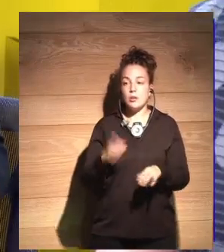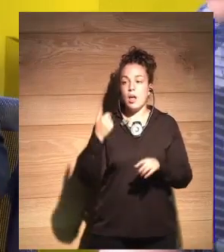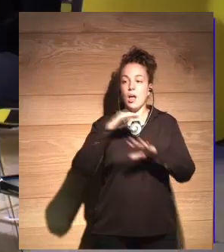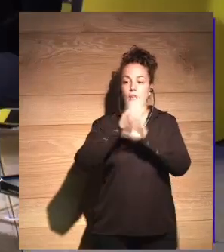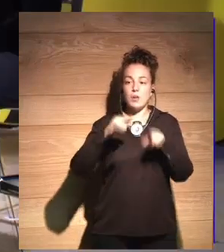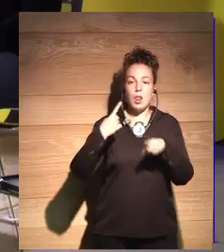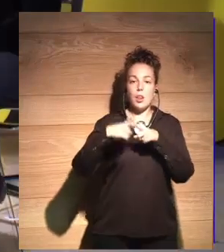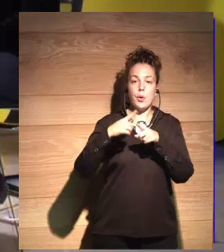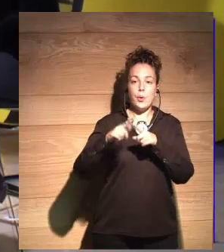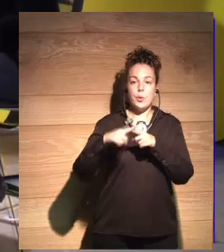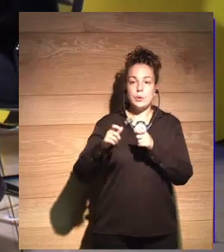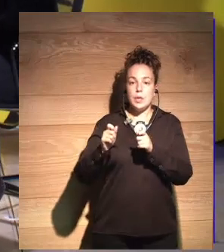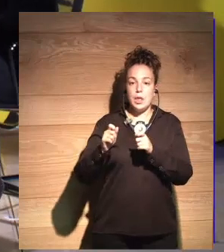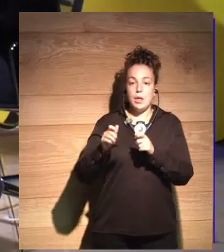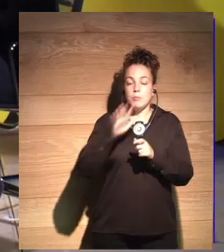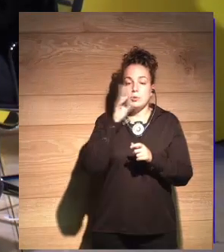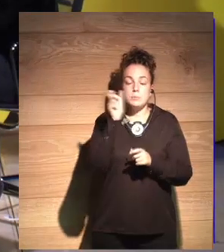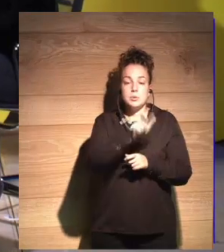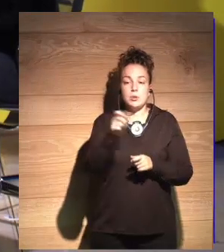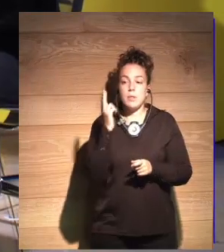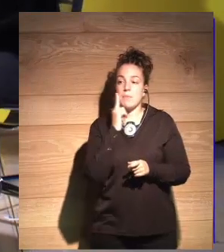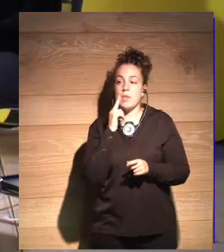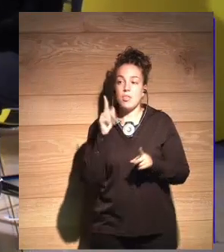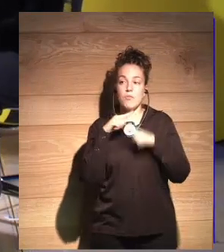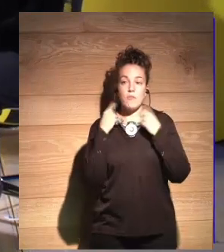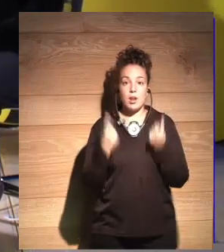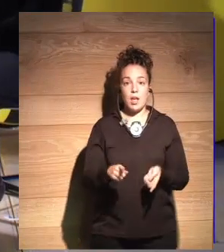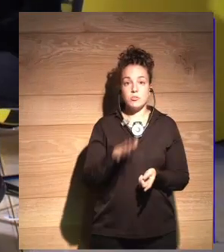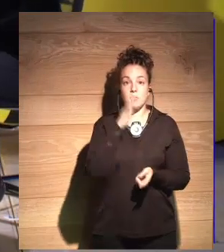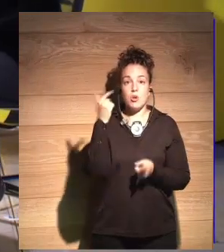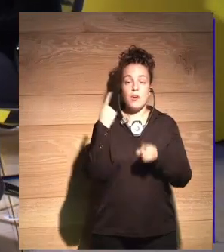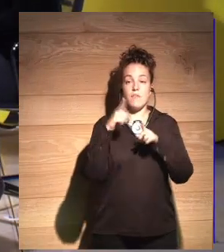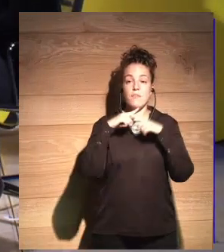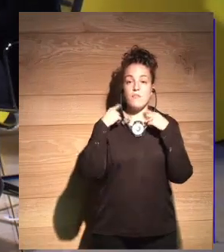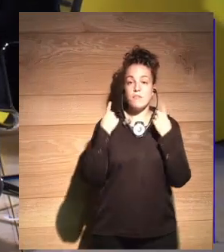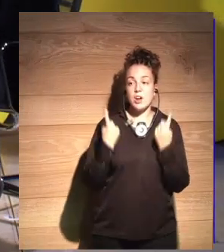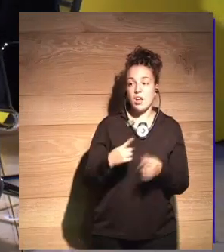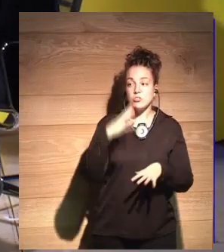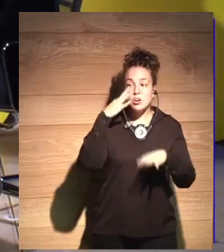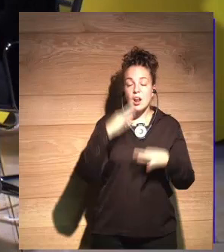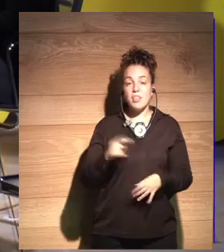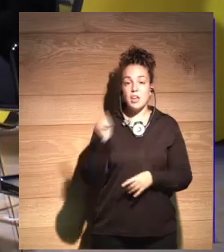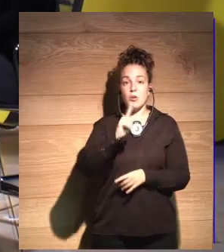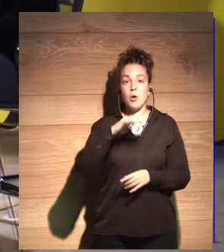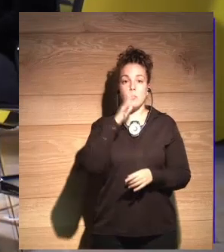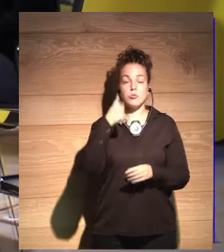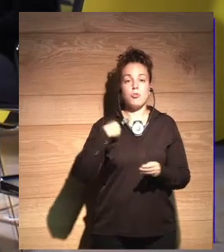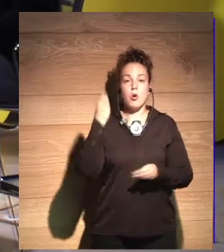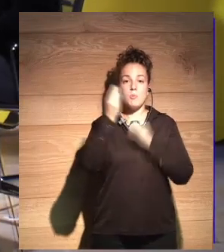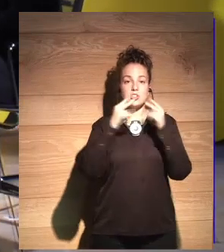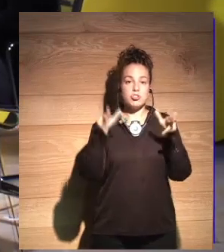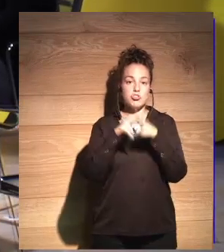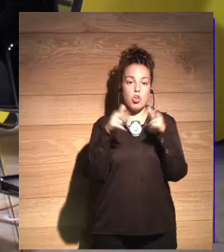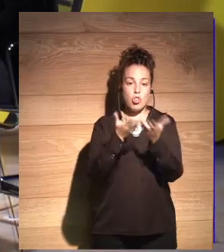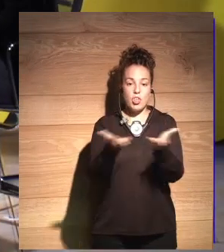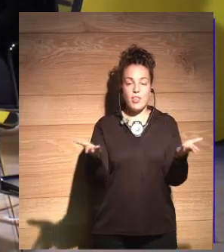failing. There really isn't failure. It's kind of like, I think our society makes everything so like, you have to win. Or